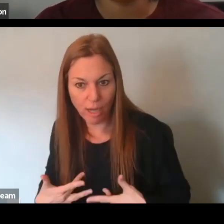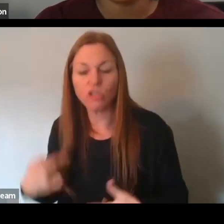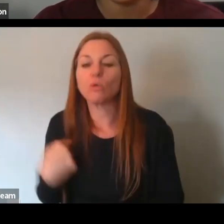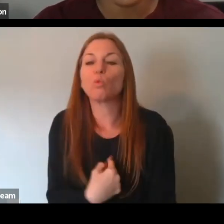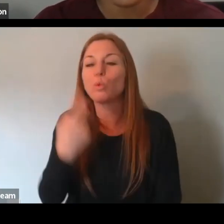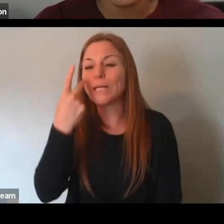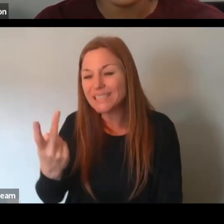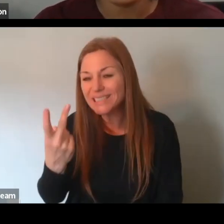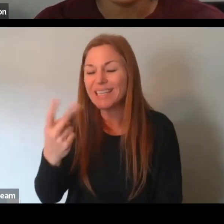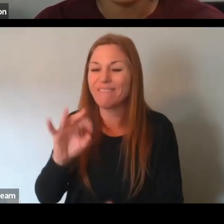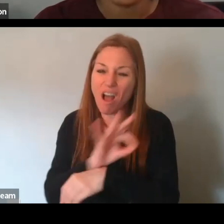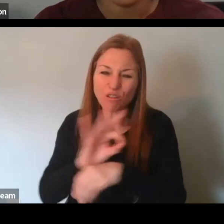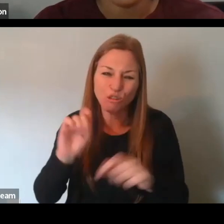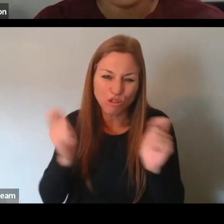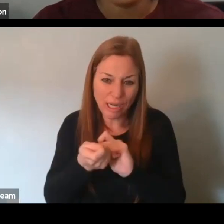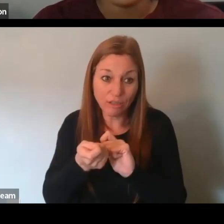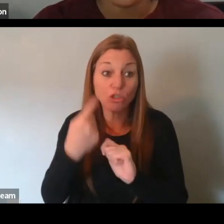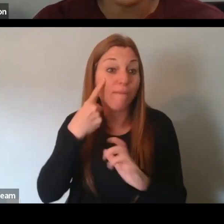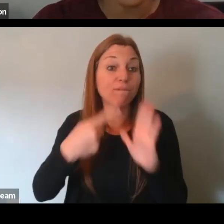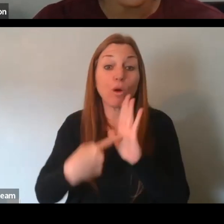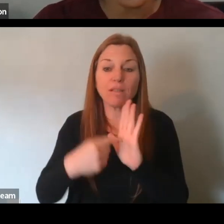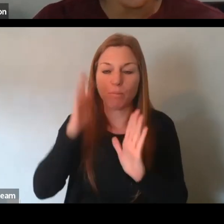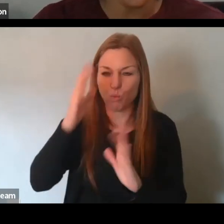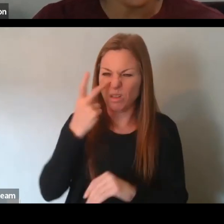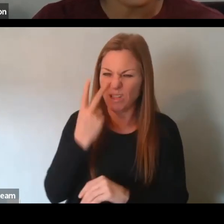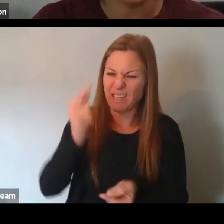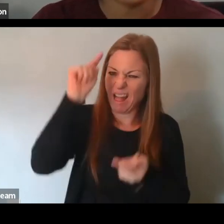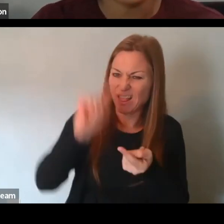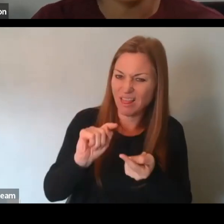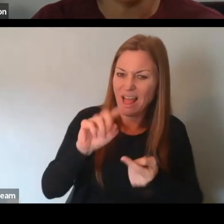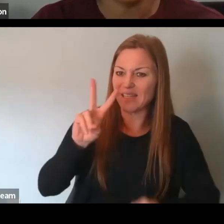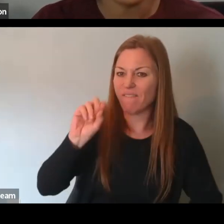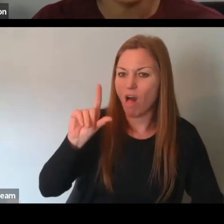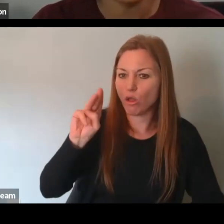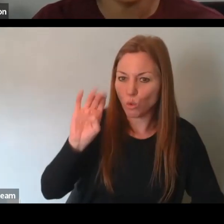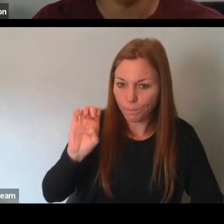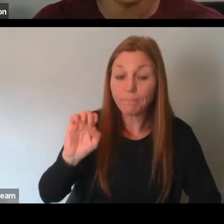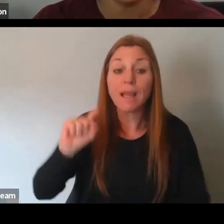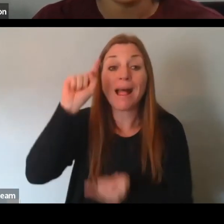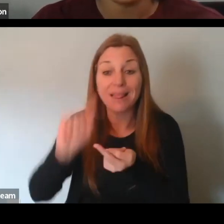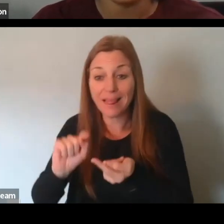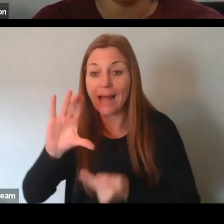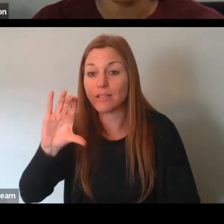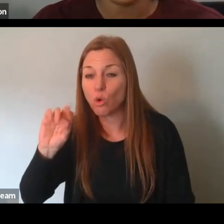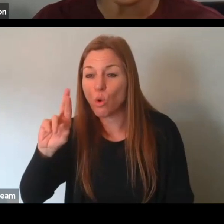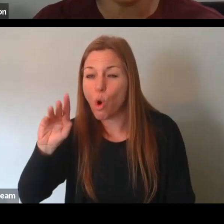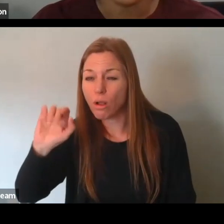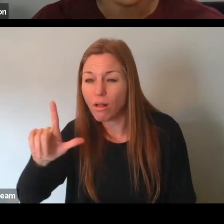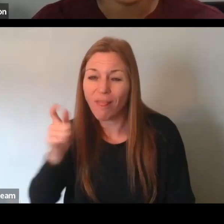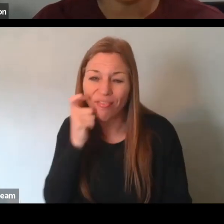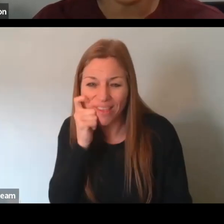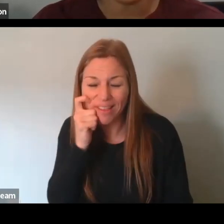volume. We have decreases in cortical thickness. Blood flow is altered in a way that